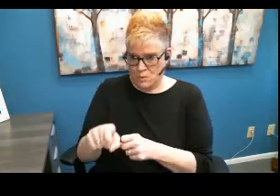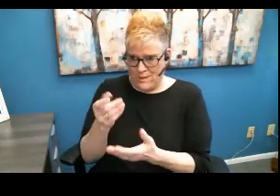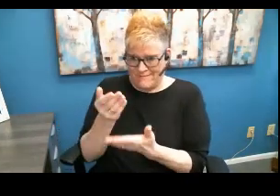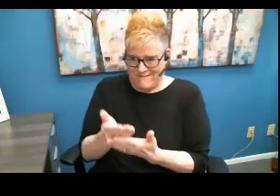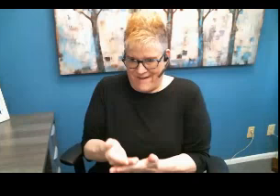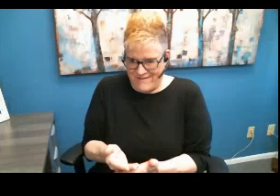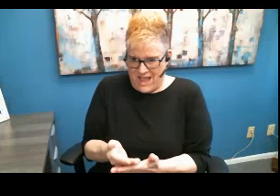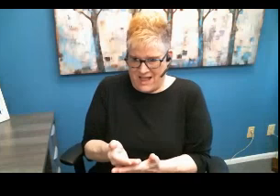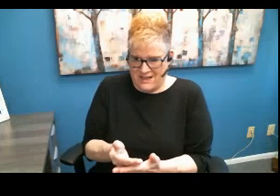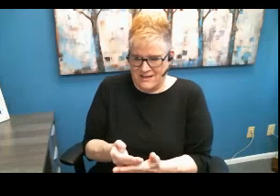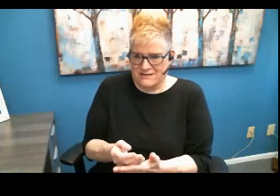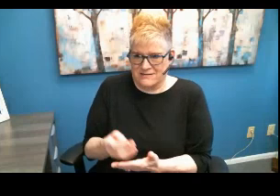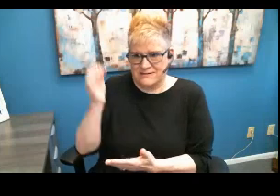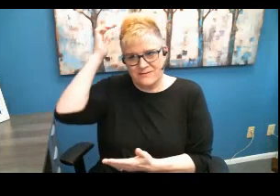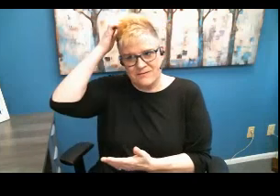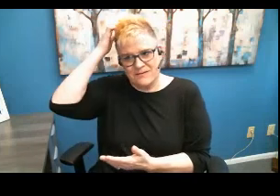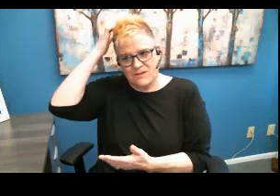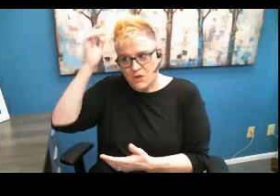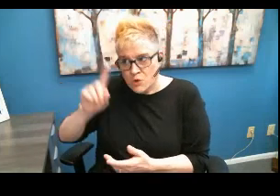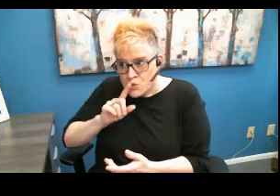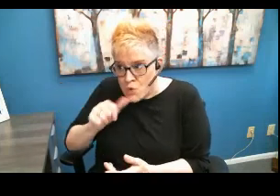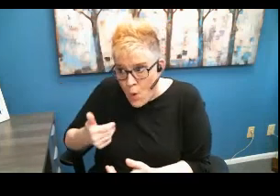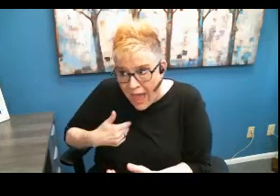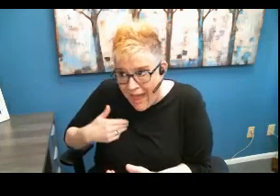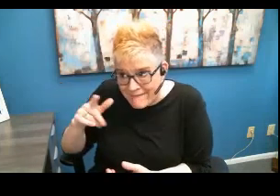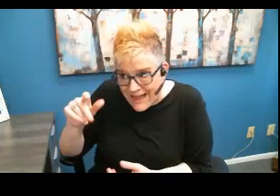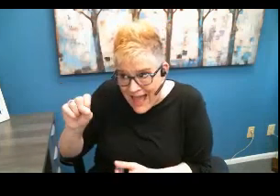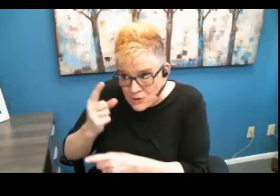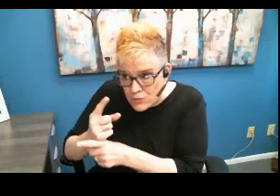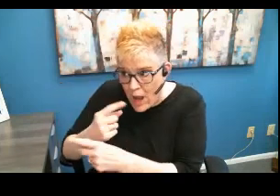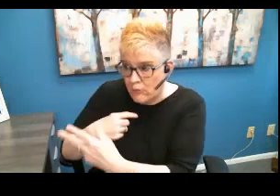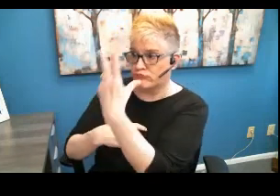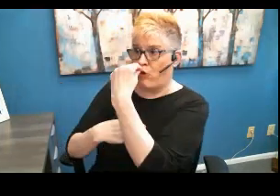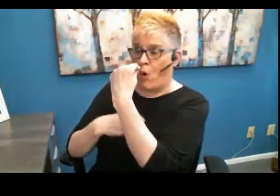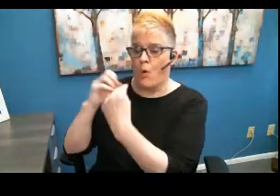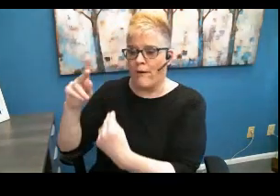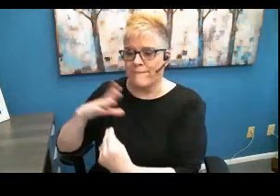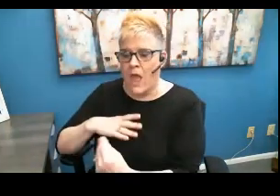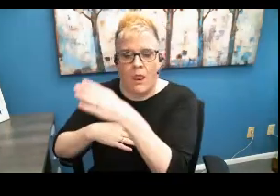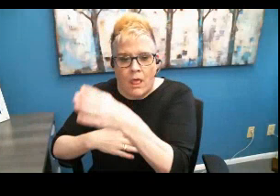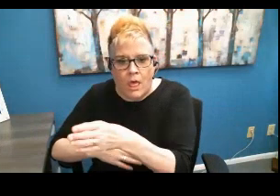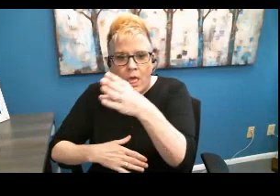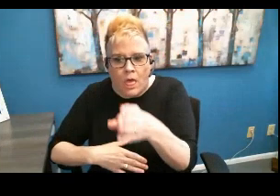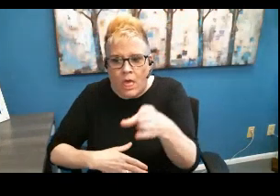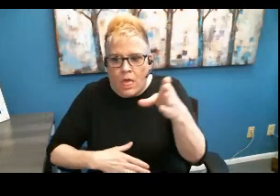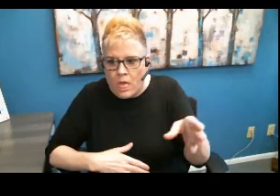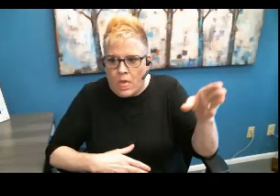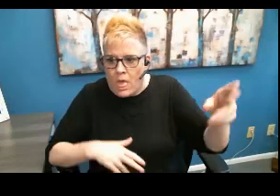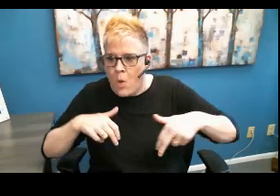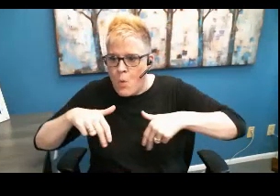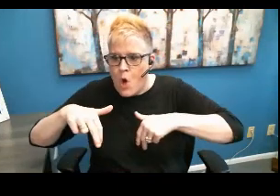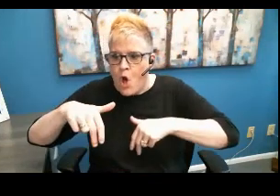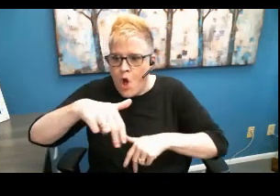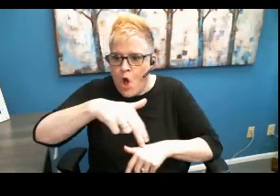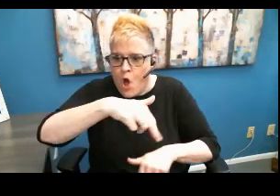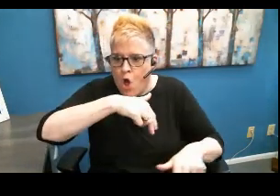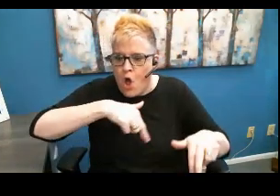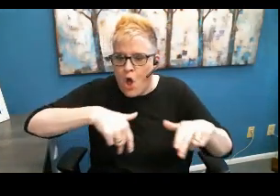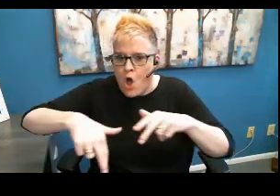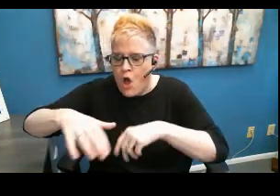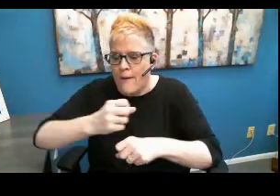even adjacent customers, make sure that they don't have gas. So it's a lot of manual walking around, verifying,